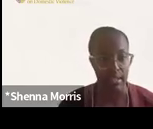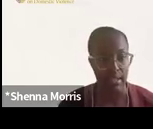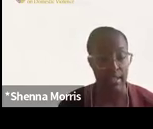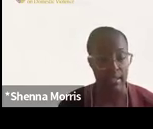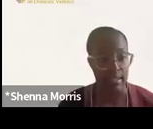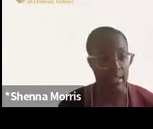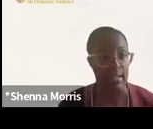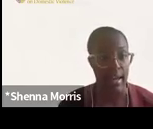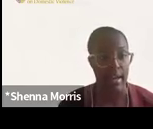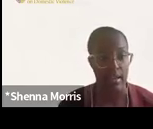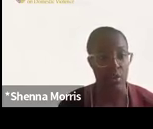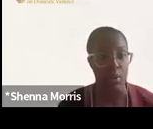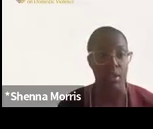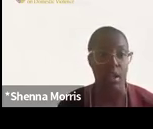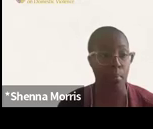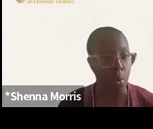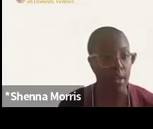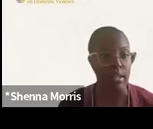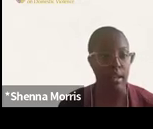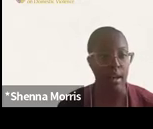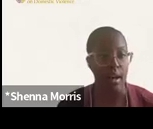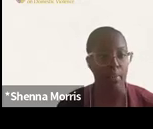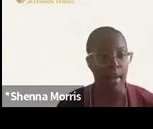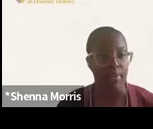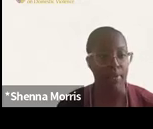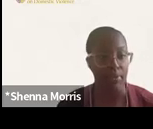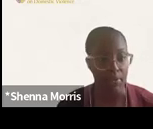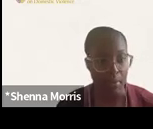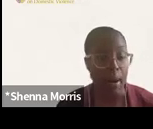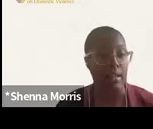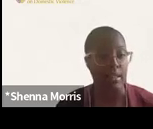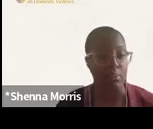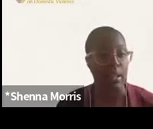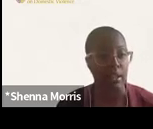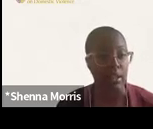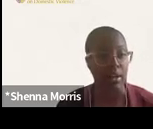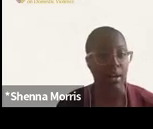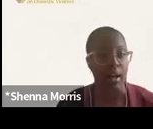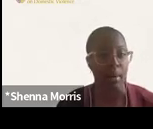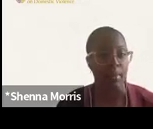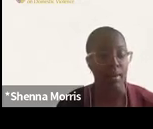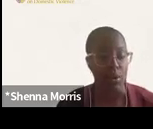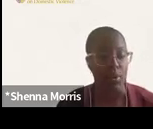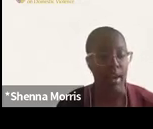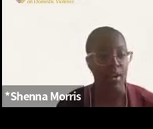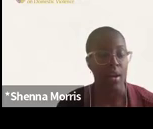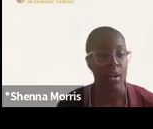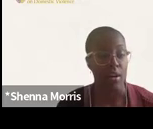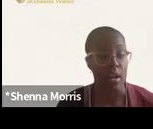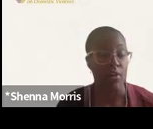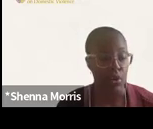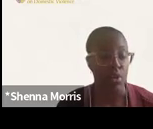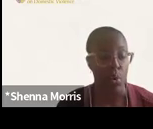type of assistance. That is critically important, that the policies be clear so